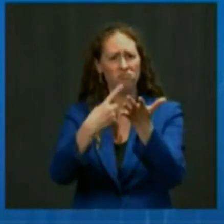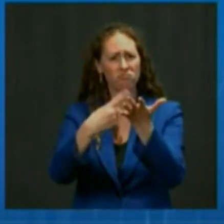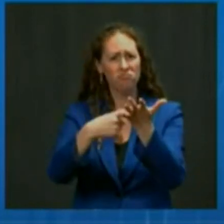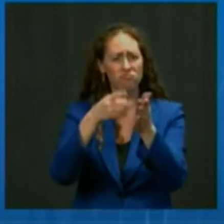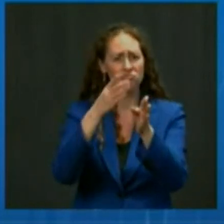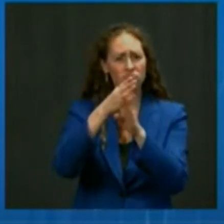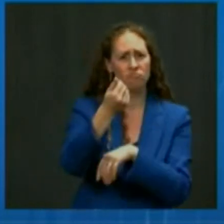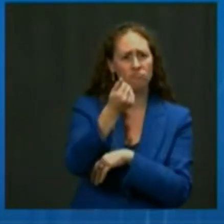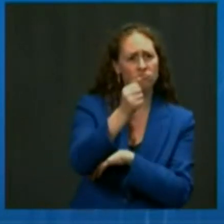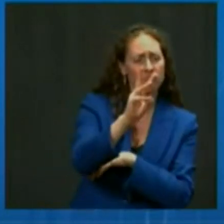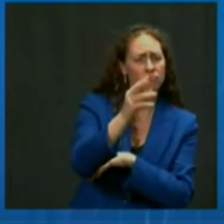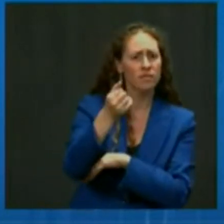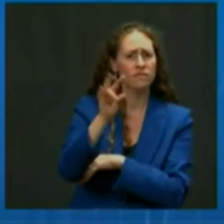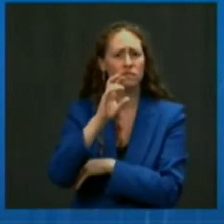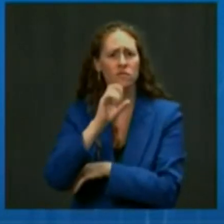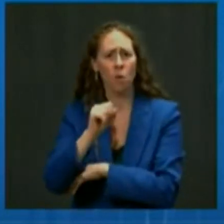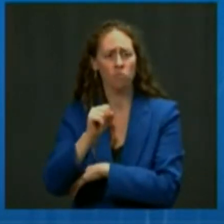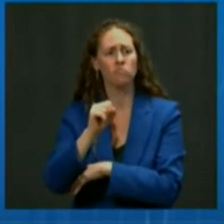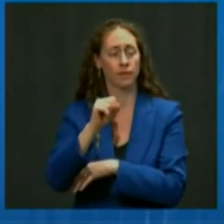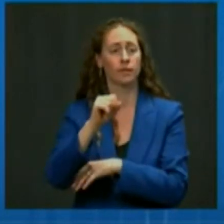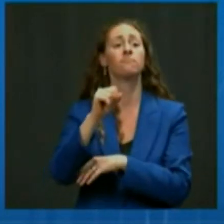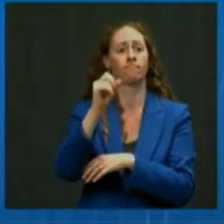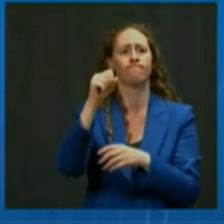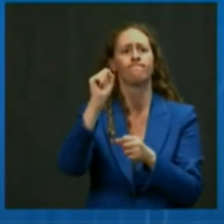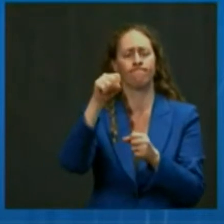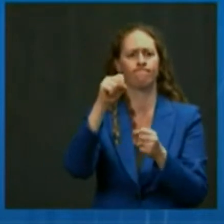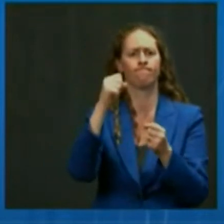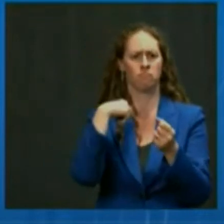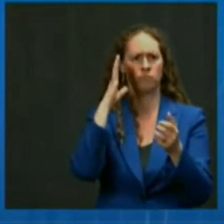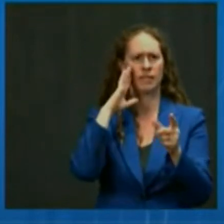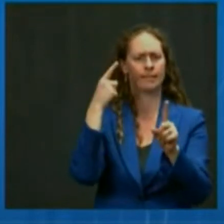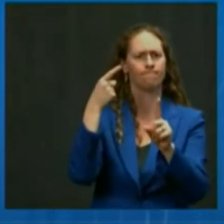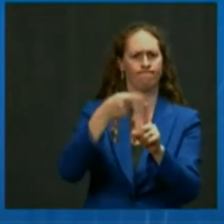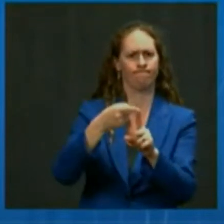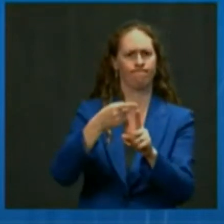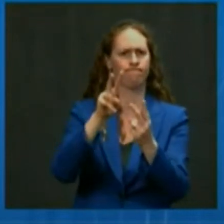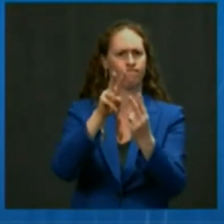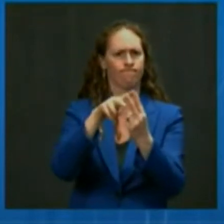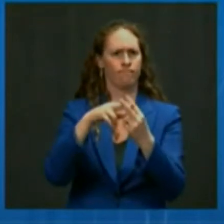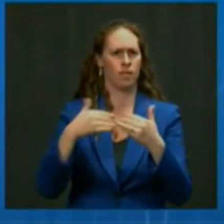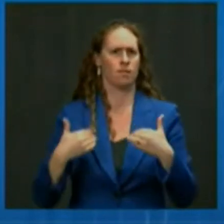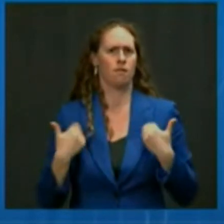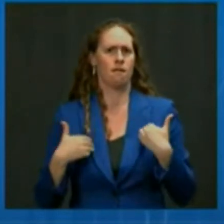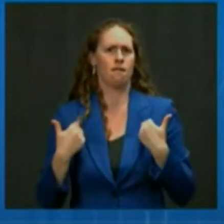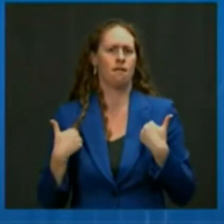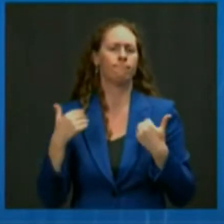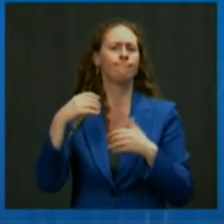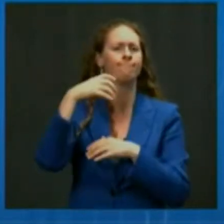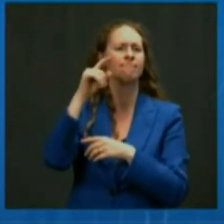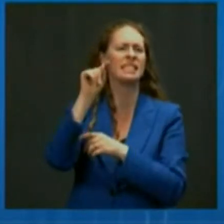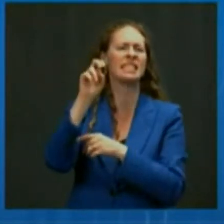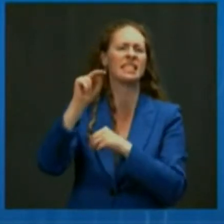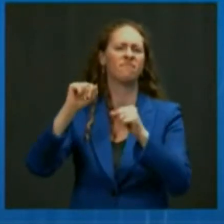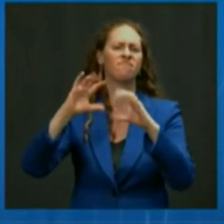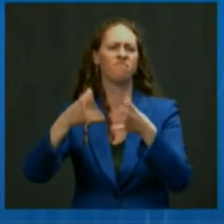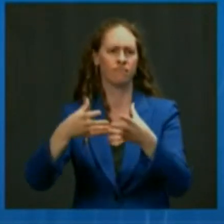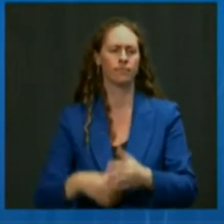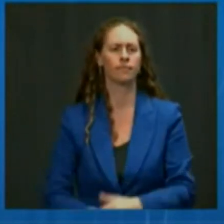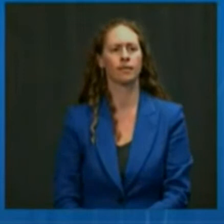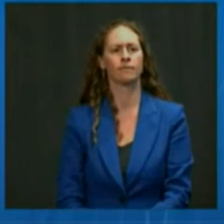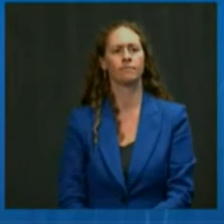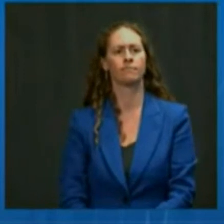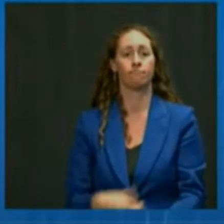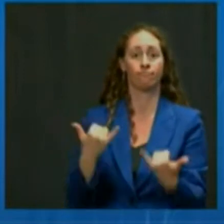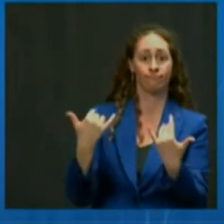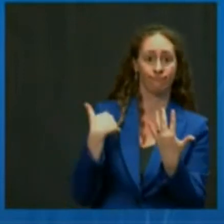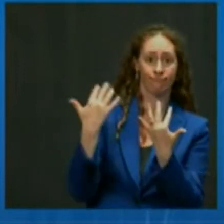question. And when it comes to 16 and 17-year-olds and minors in general, we are going to let the FDA weigh in on that,